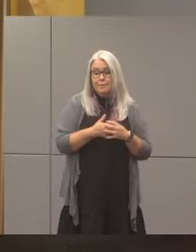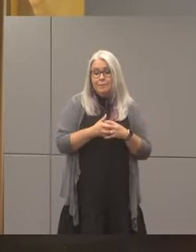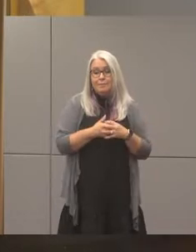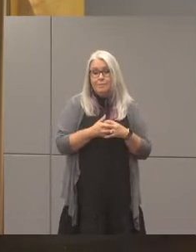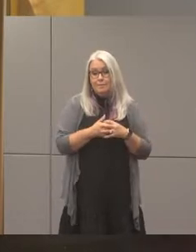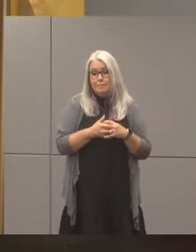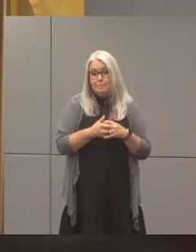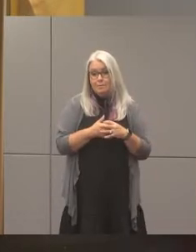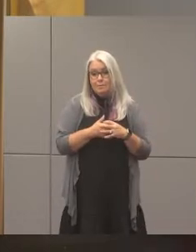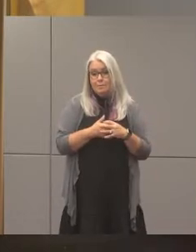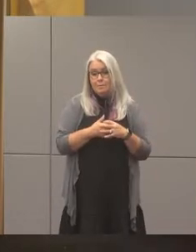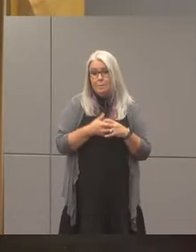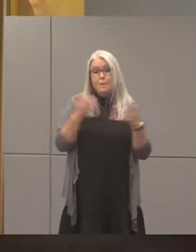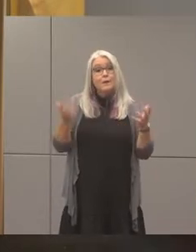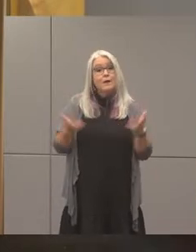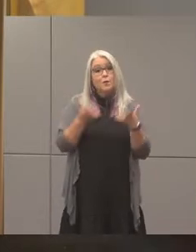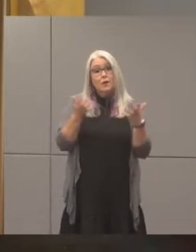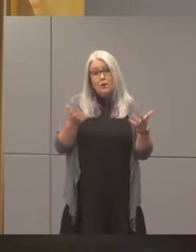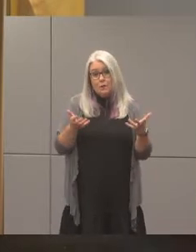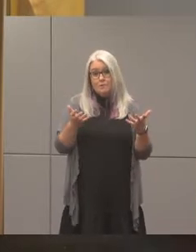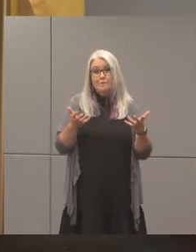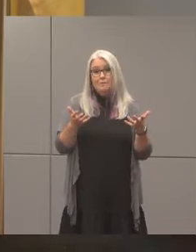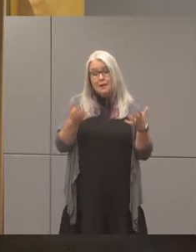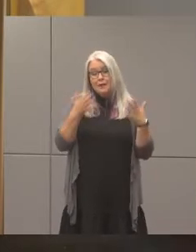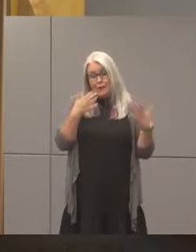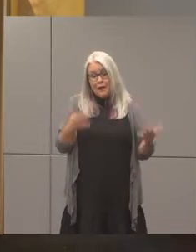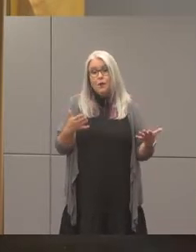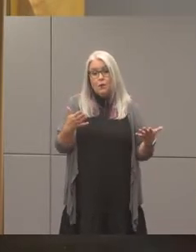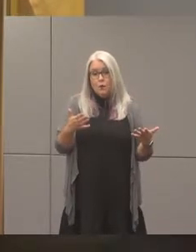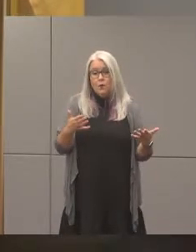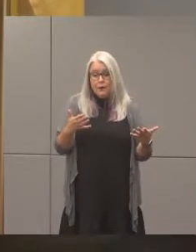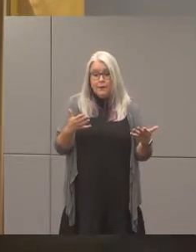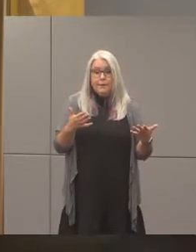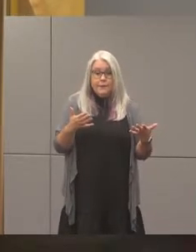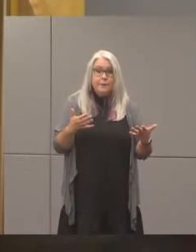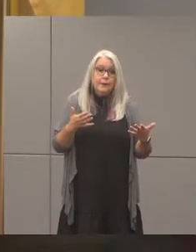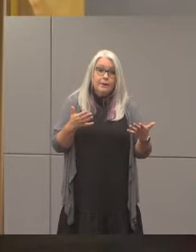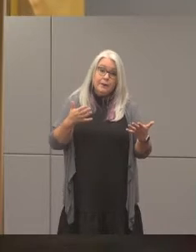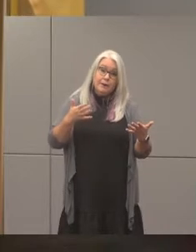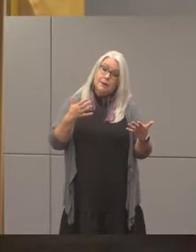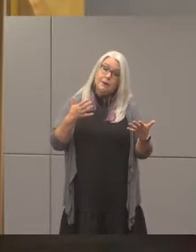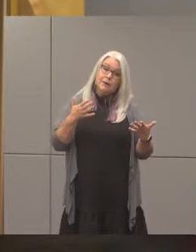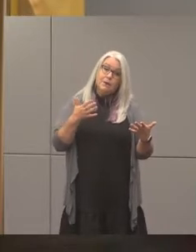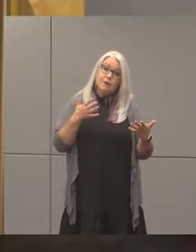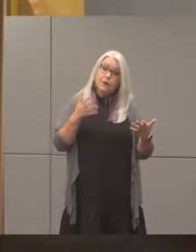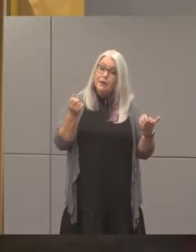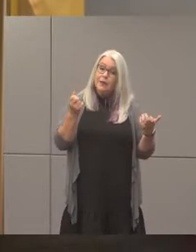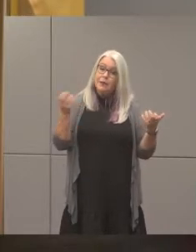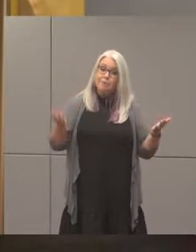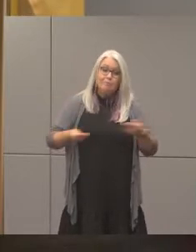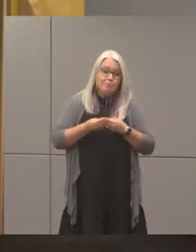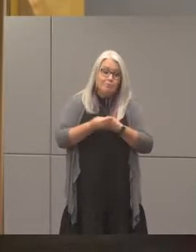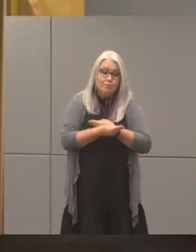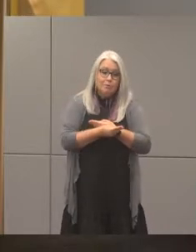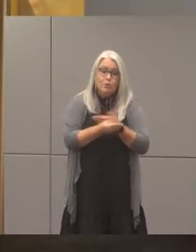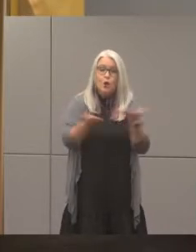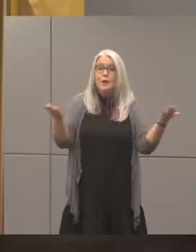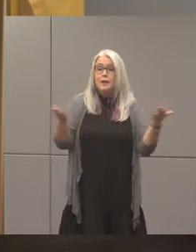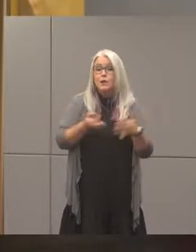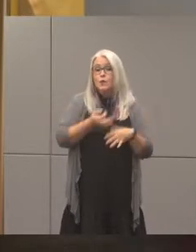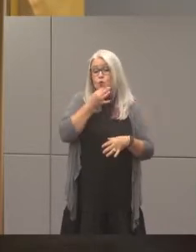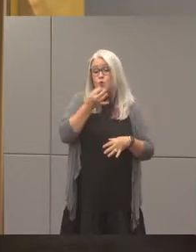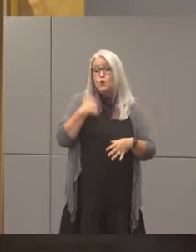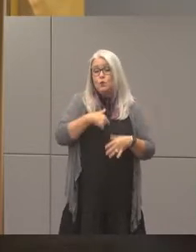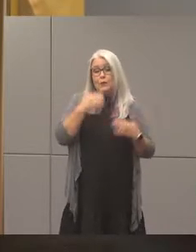So here we are. Thank you. And we brought it as soon as we could. Thank